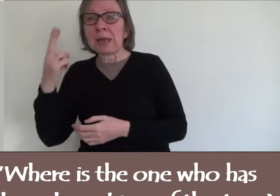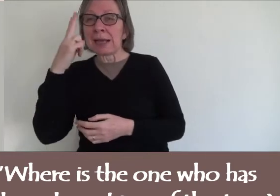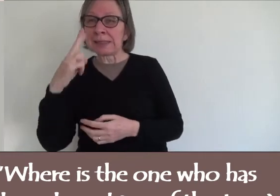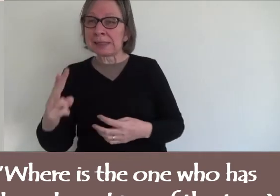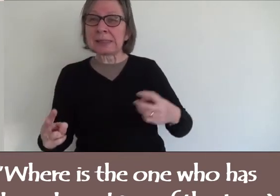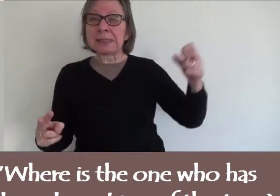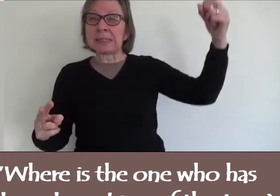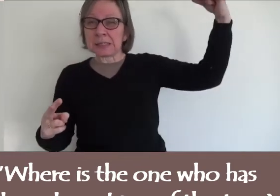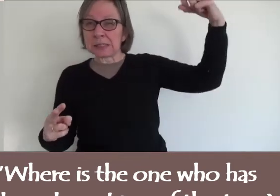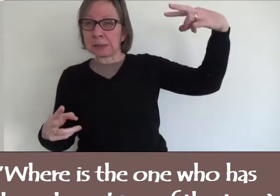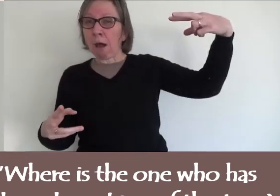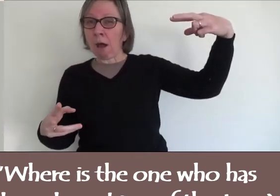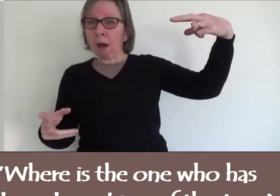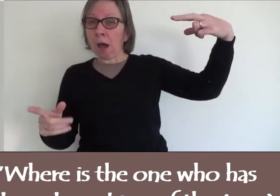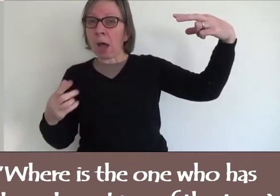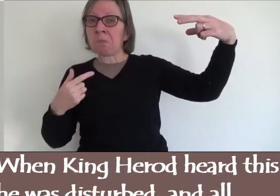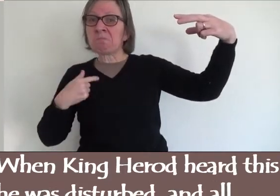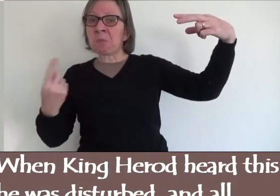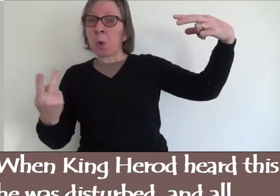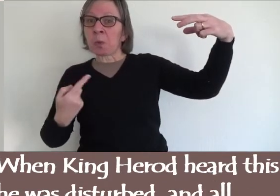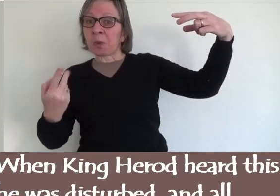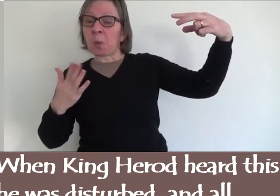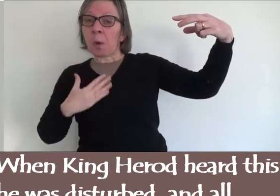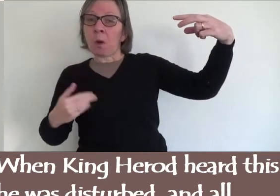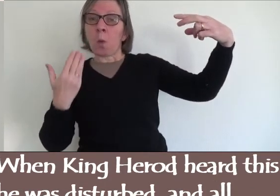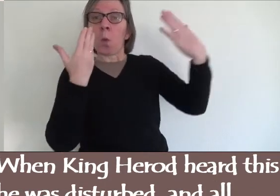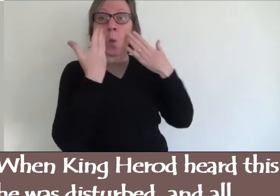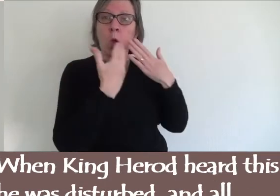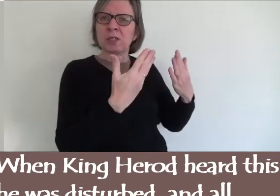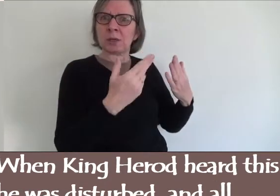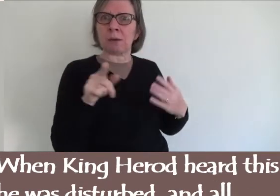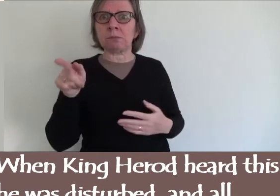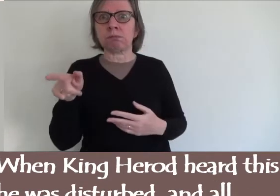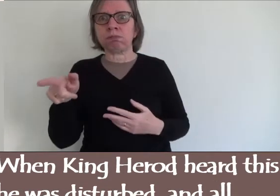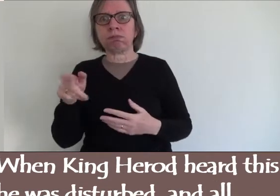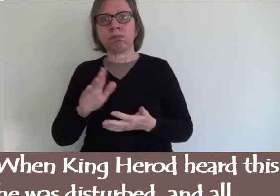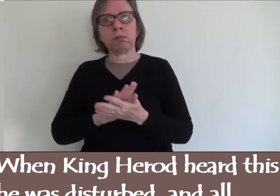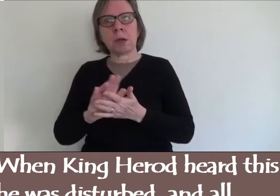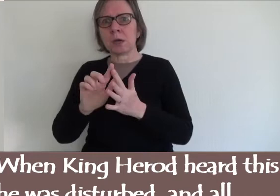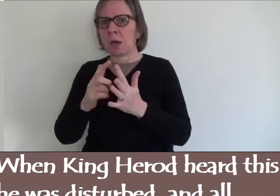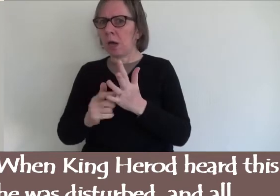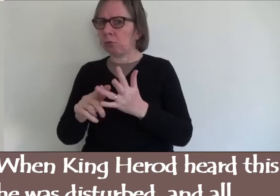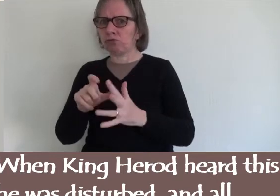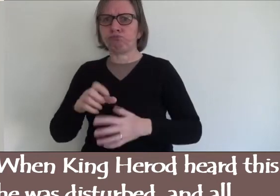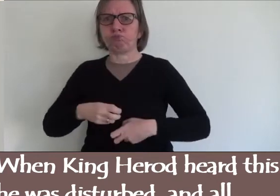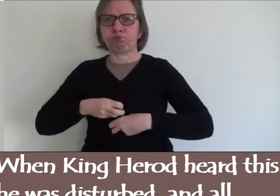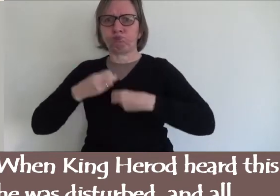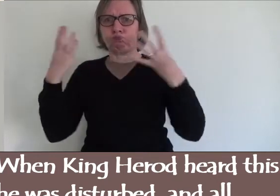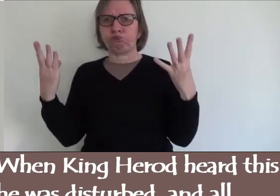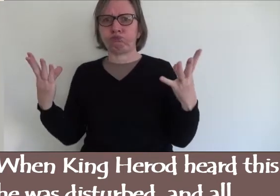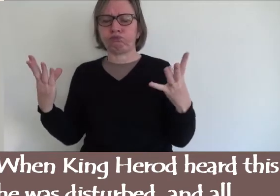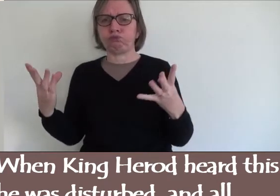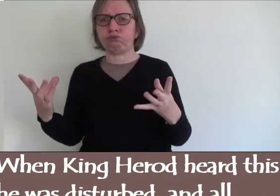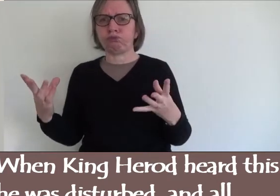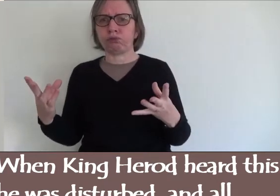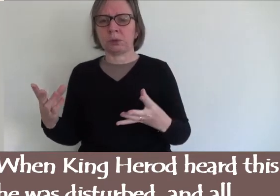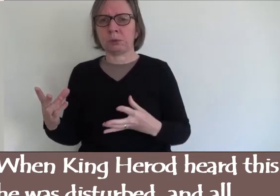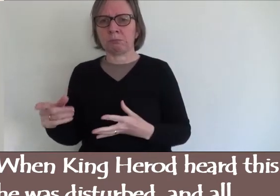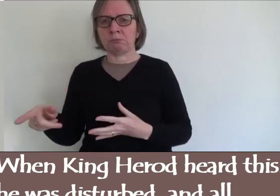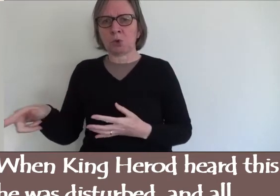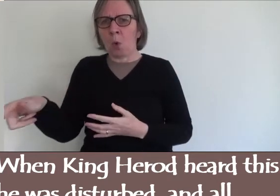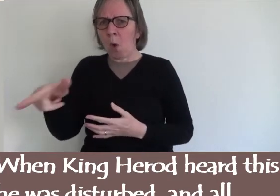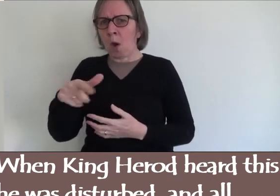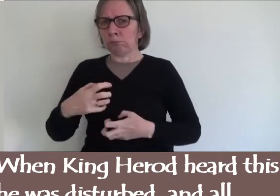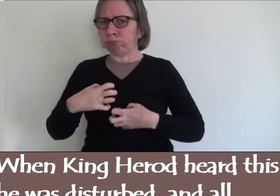to worship him." When King Herod heard this, he was disturbed, and all Jerusalem with him. When he